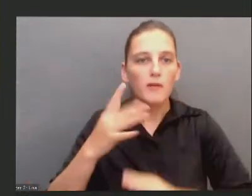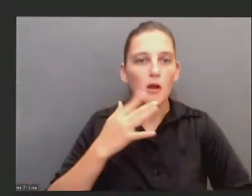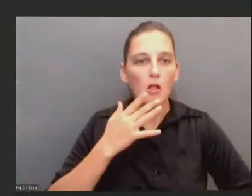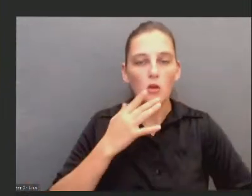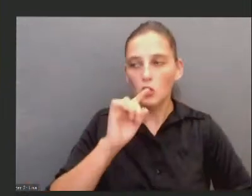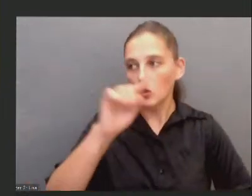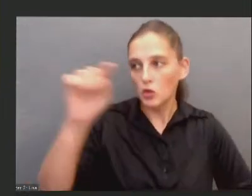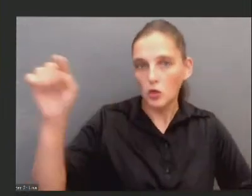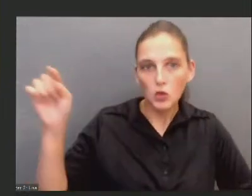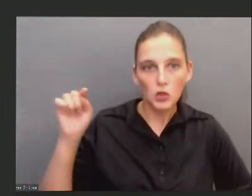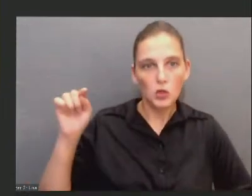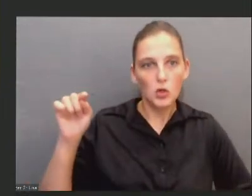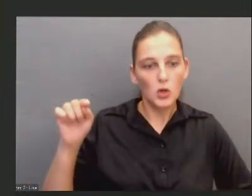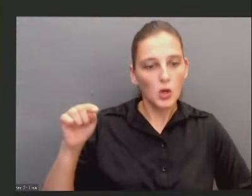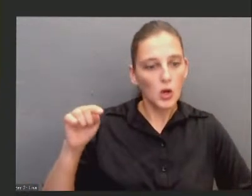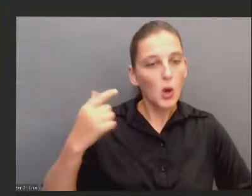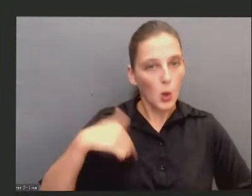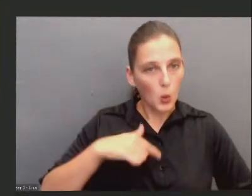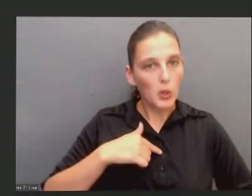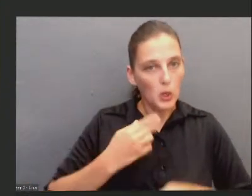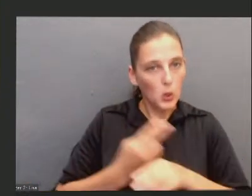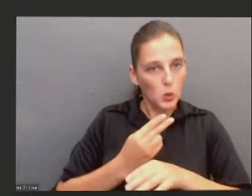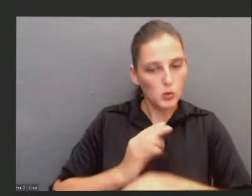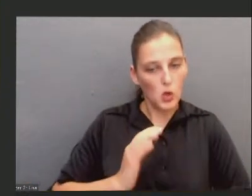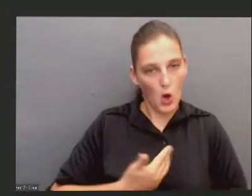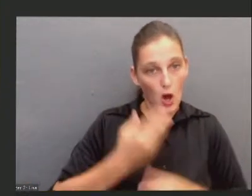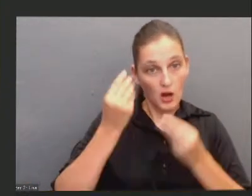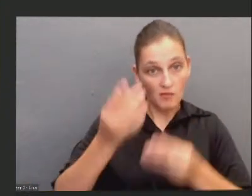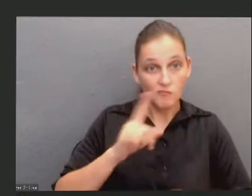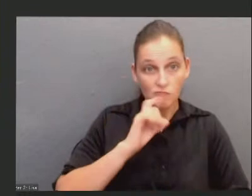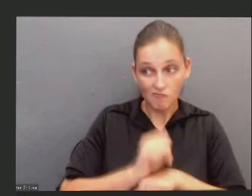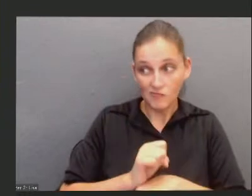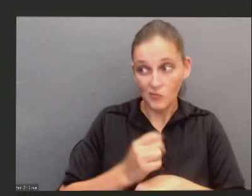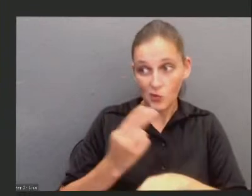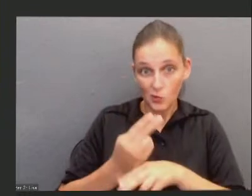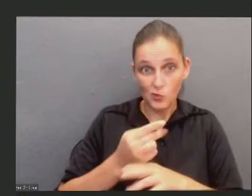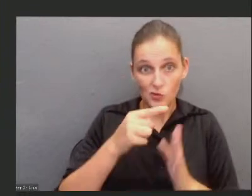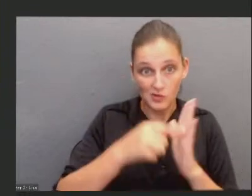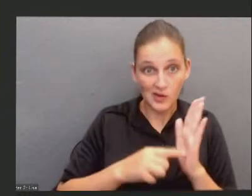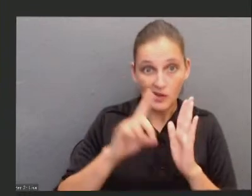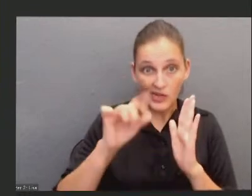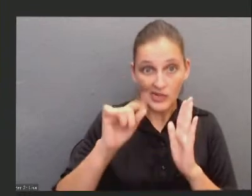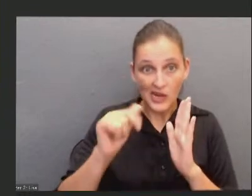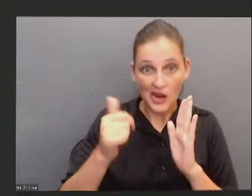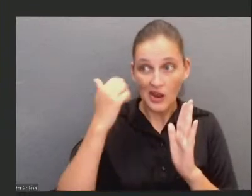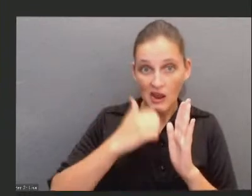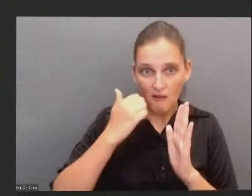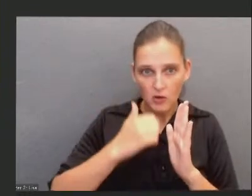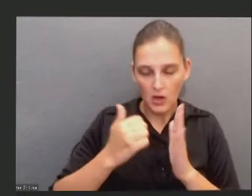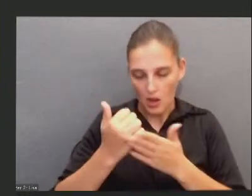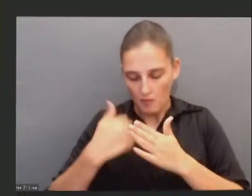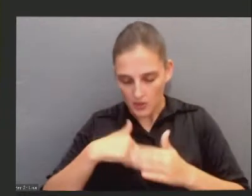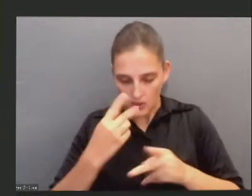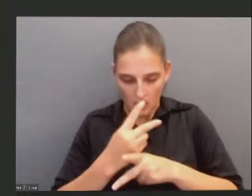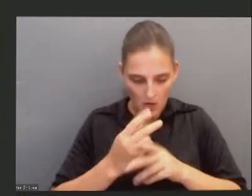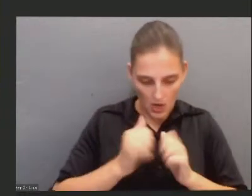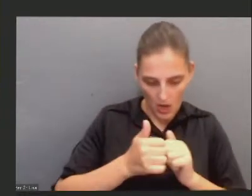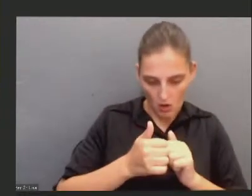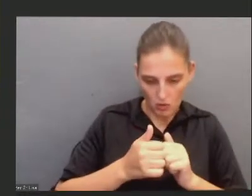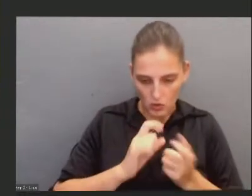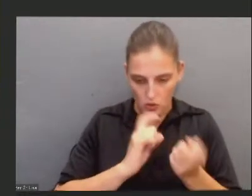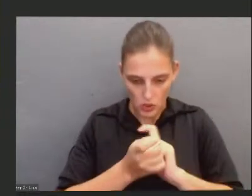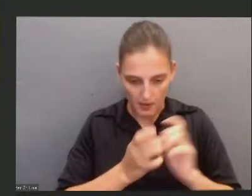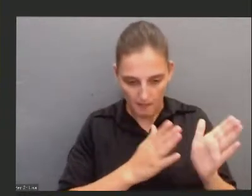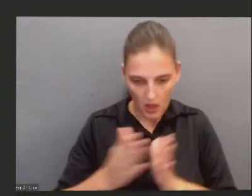a literal daily basis to change strategies to make sure that our outreach was effective